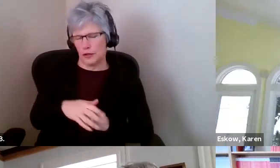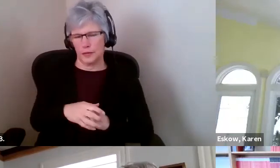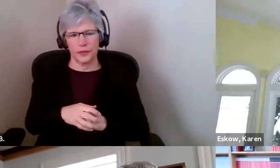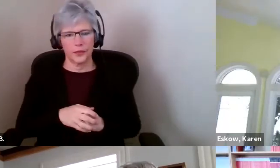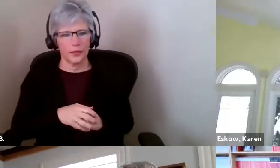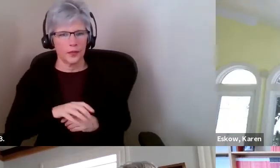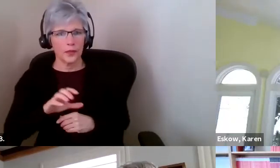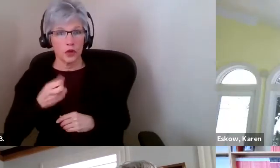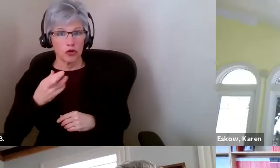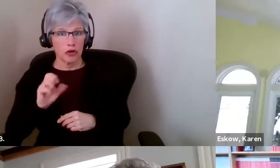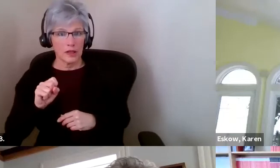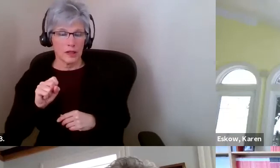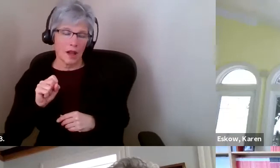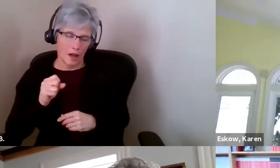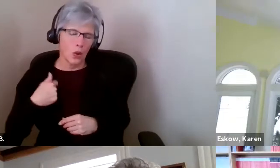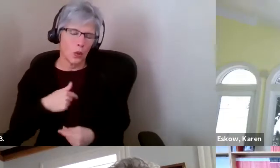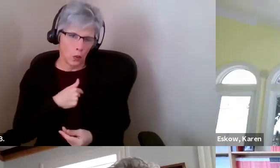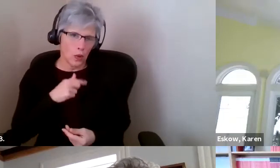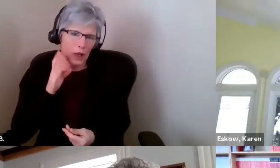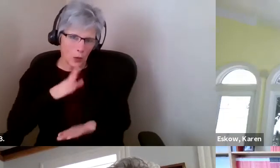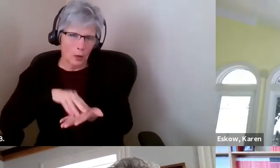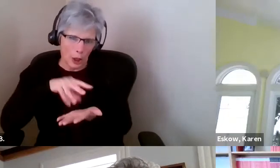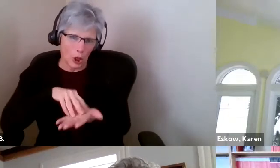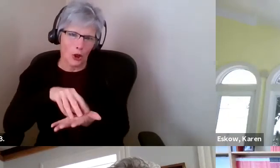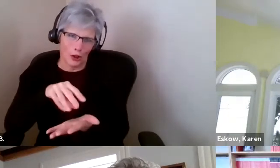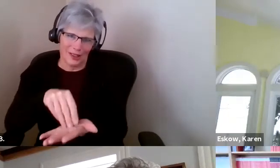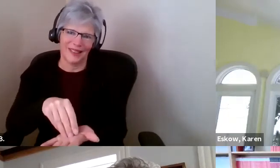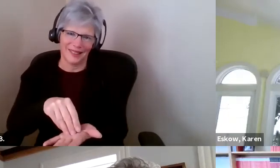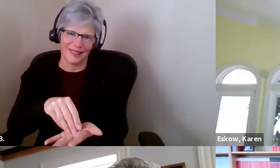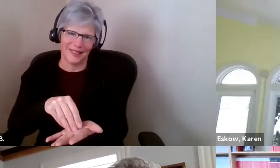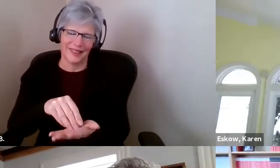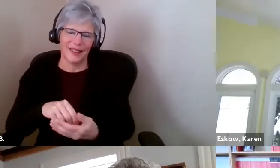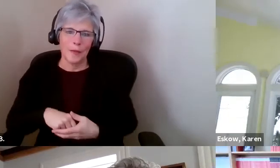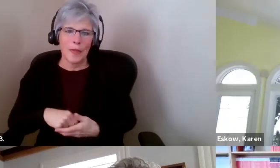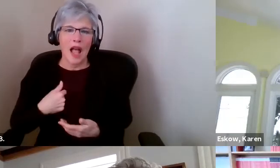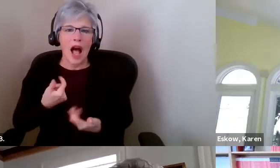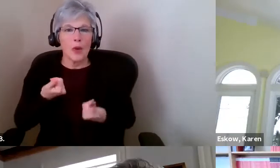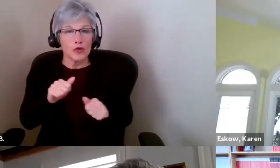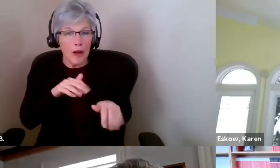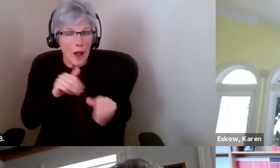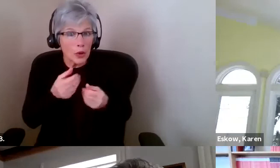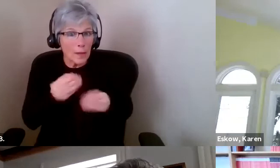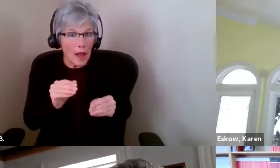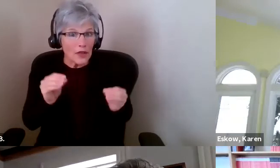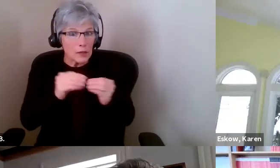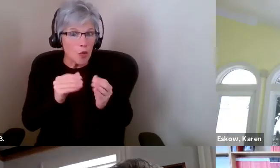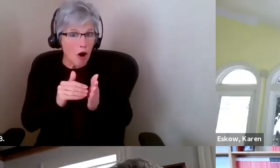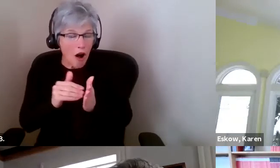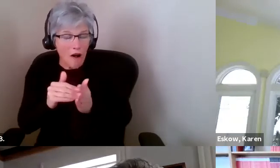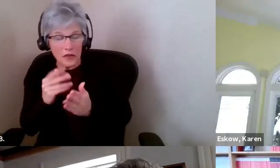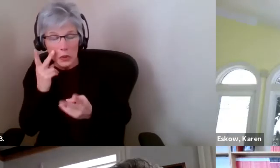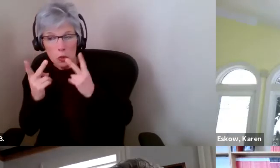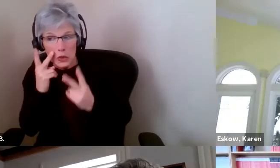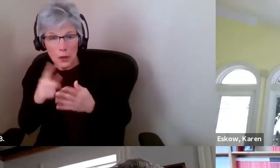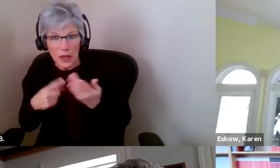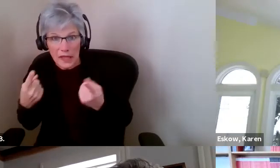right? But I think we'll be okay. I mean, I will be trying to be out a little bit more to see what's going on here and there. I know